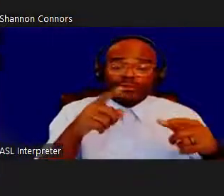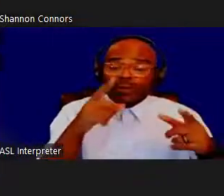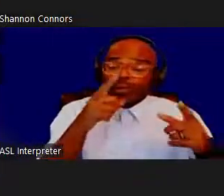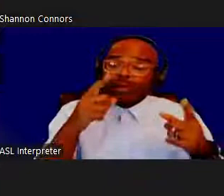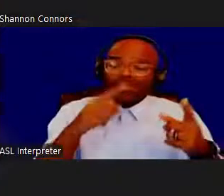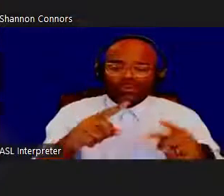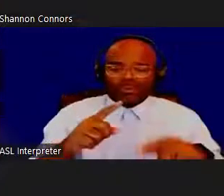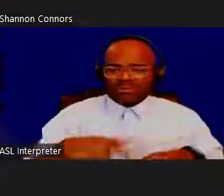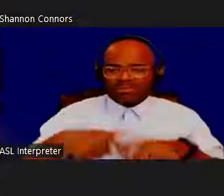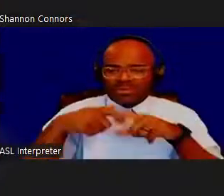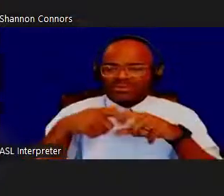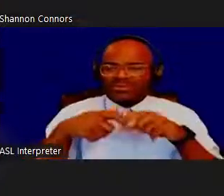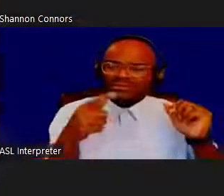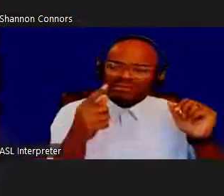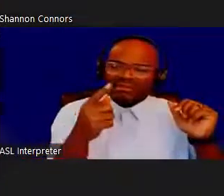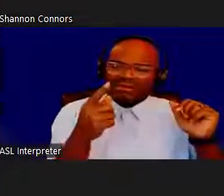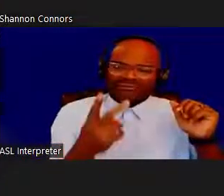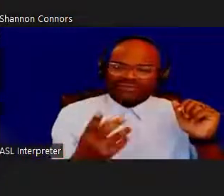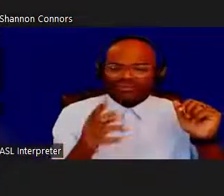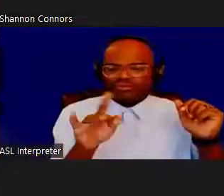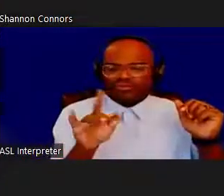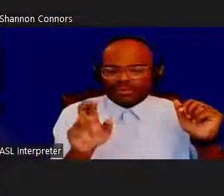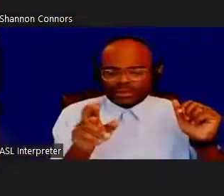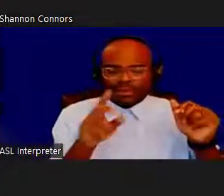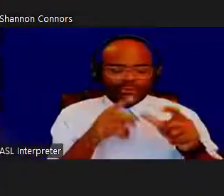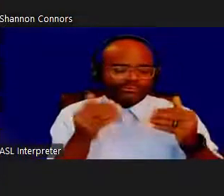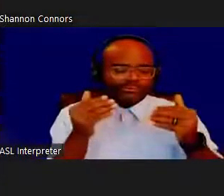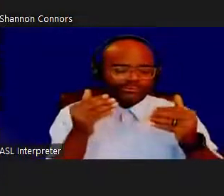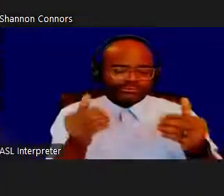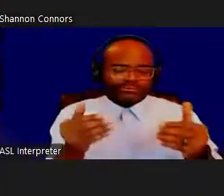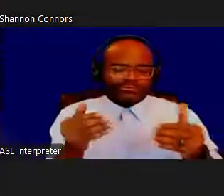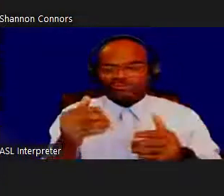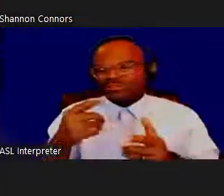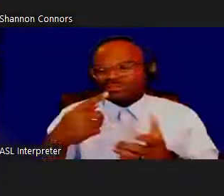through the webinar to field some of those questions.